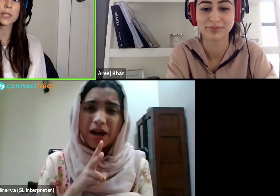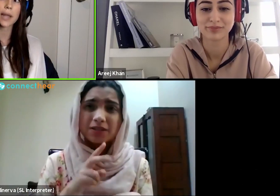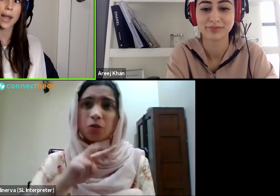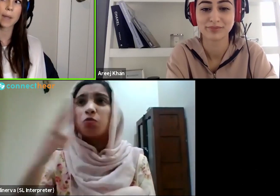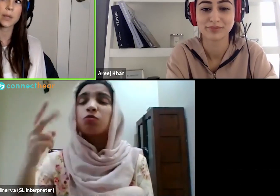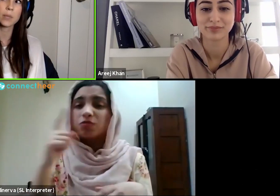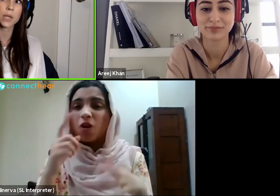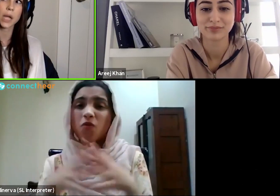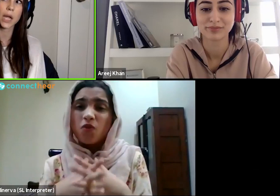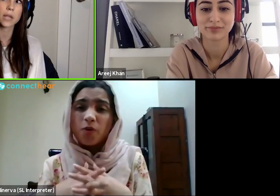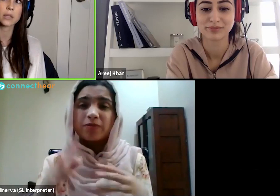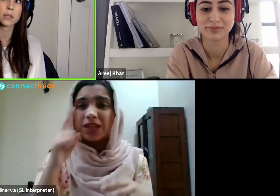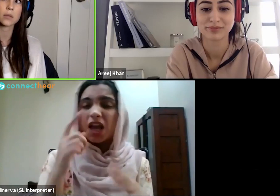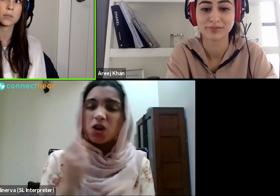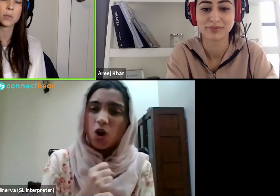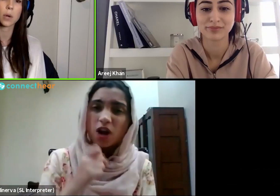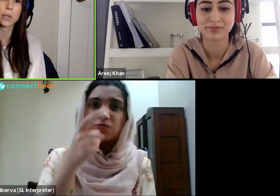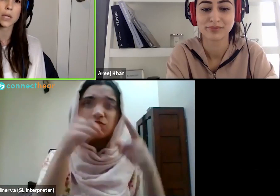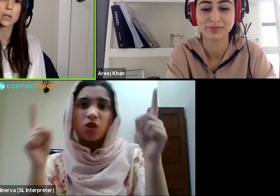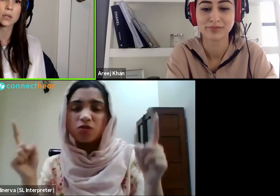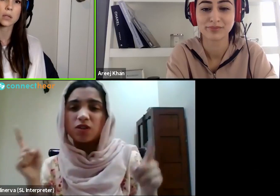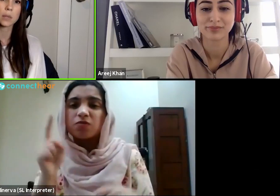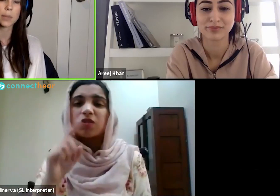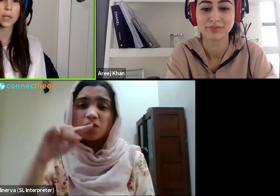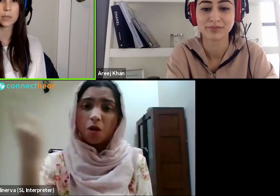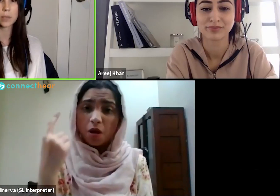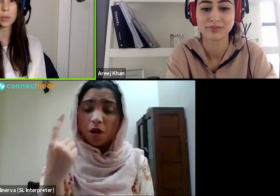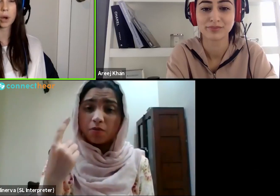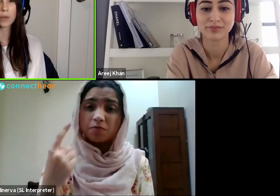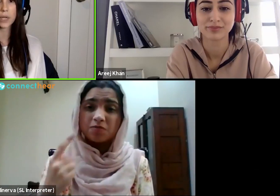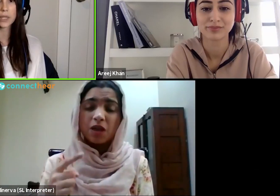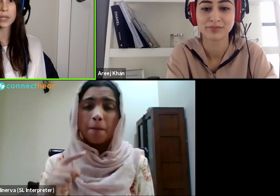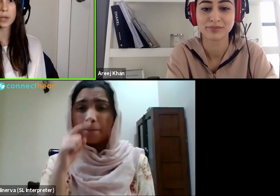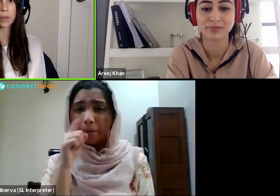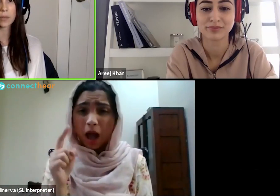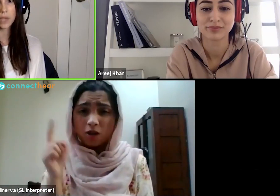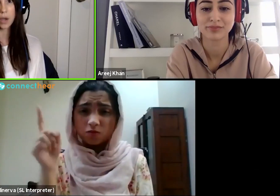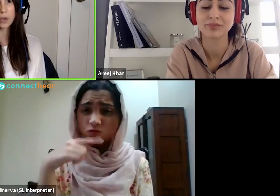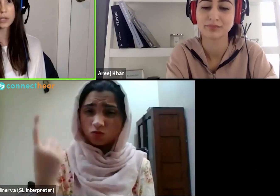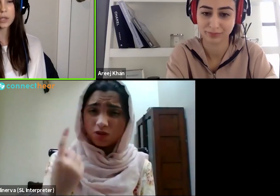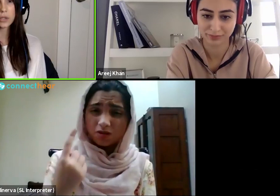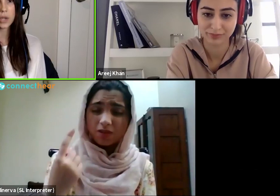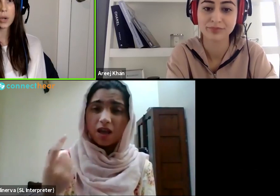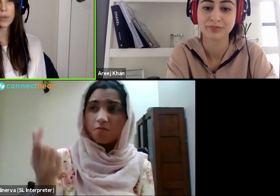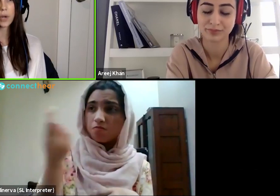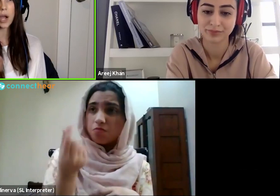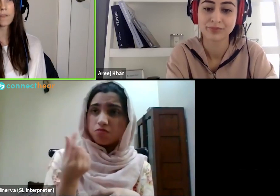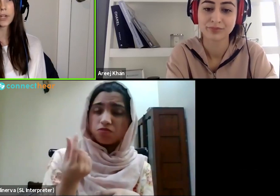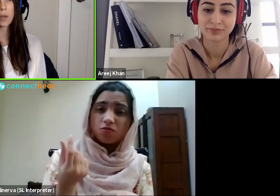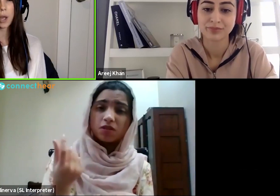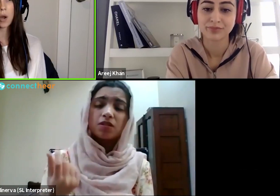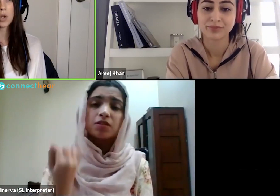bullying doesn't happen because people are mean, but because people are often insecure about themselves. So if you're